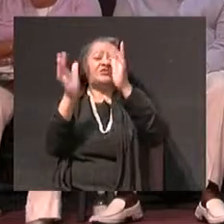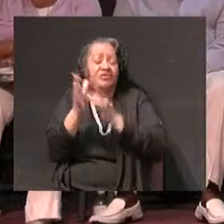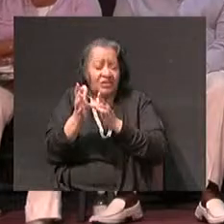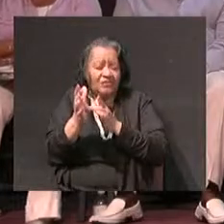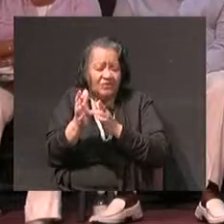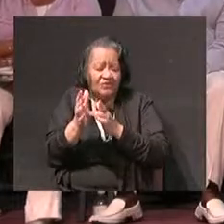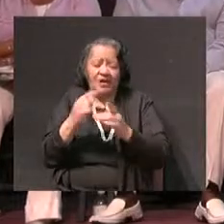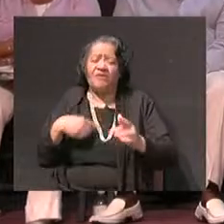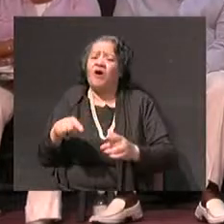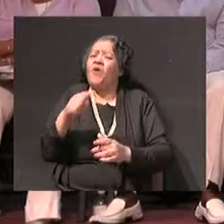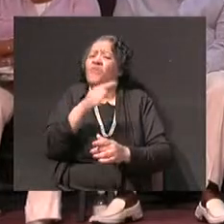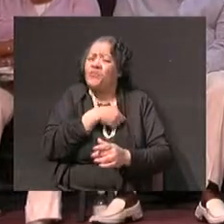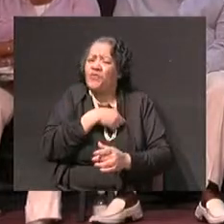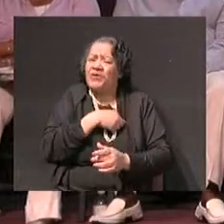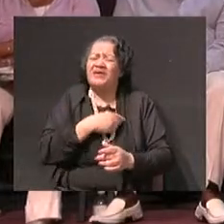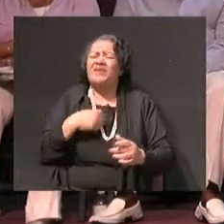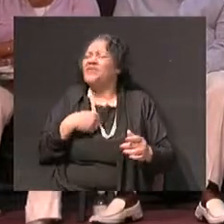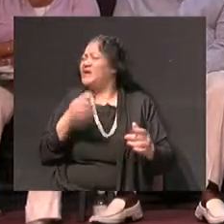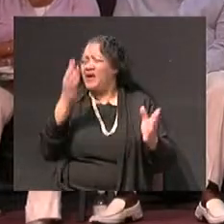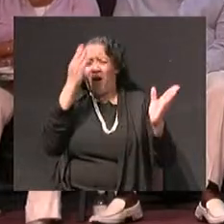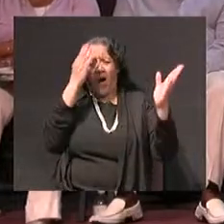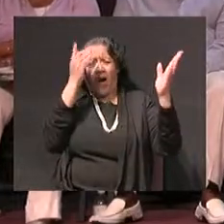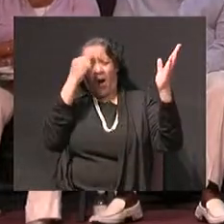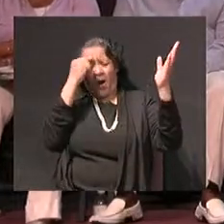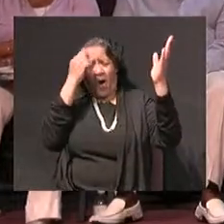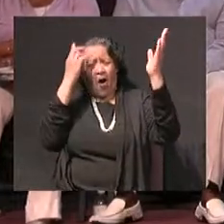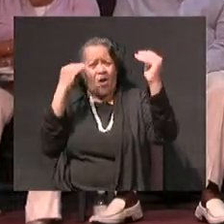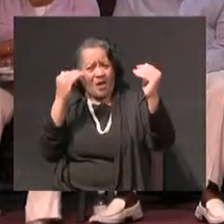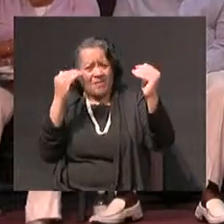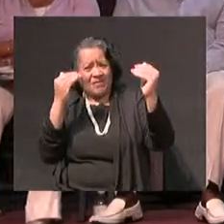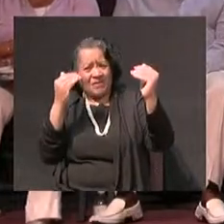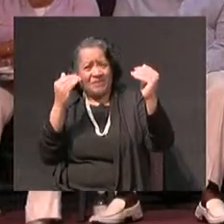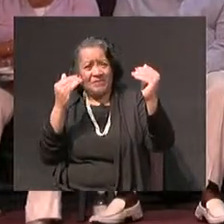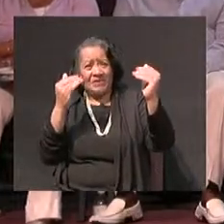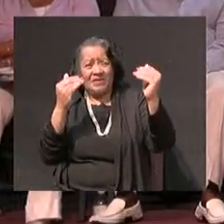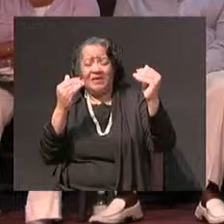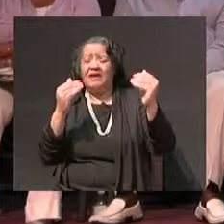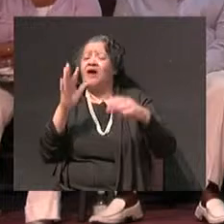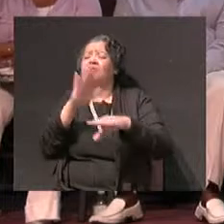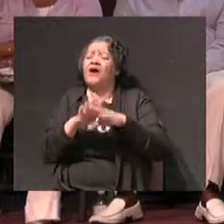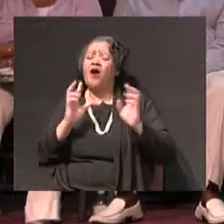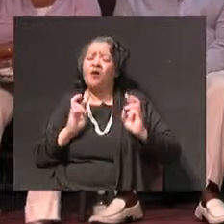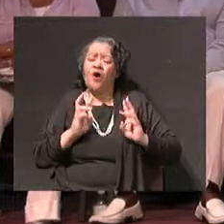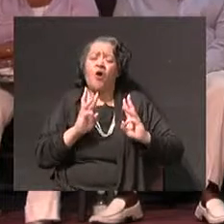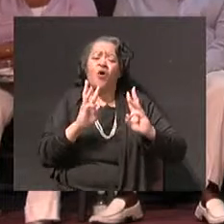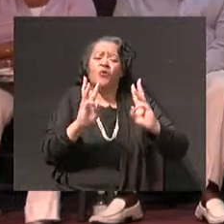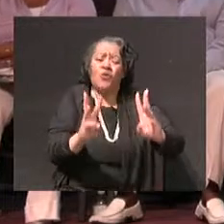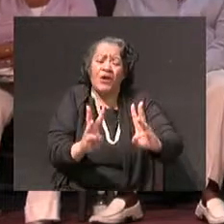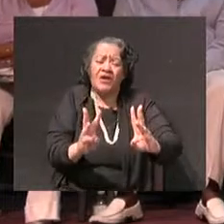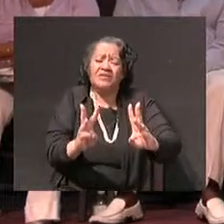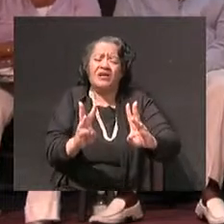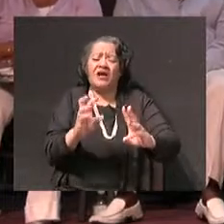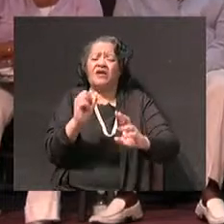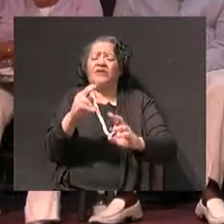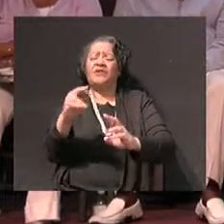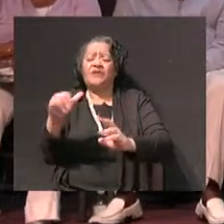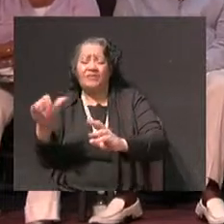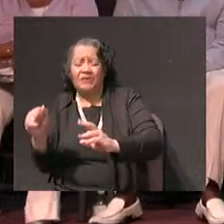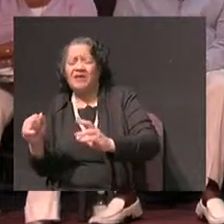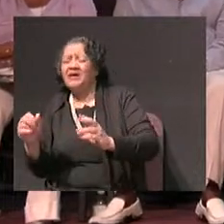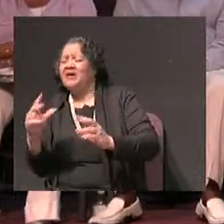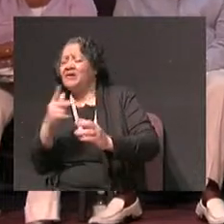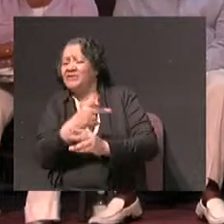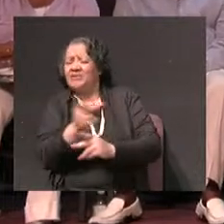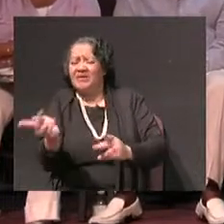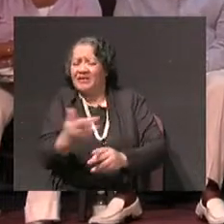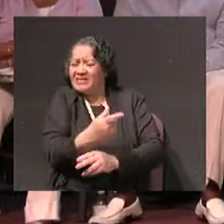And they said, we had hoped. They're on the way to Emmaus, and they had lost their hope. Everybody I depend on,